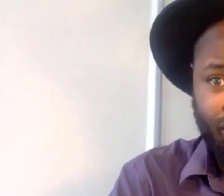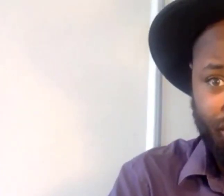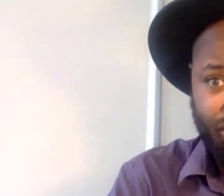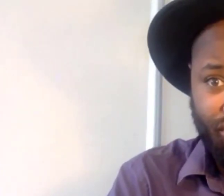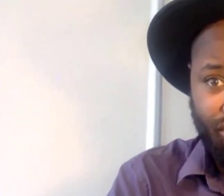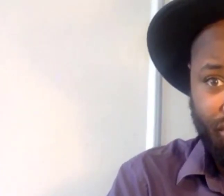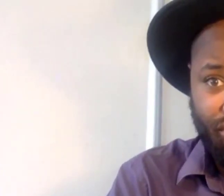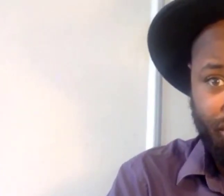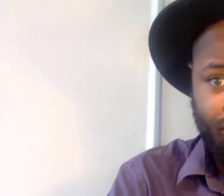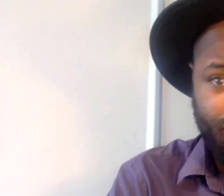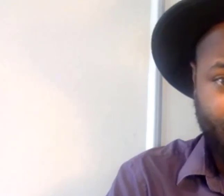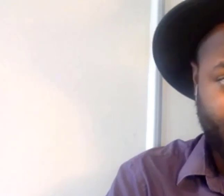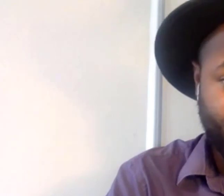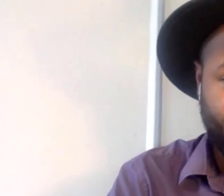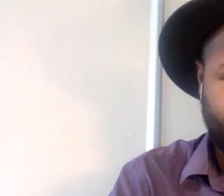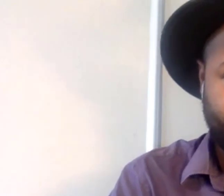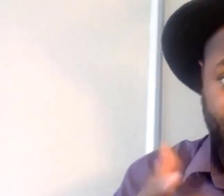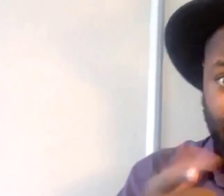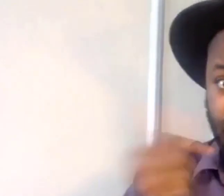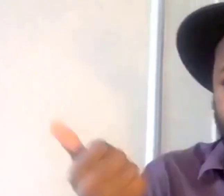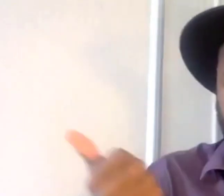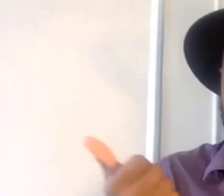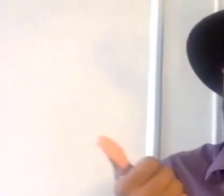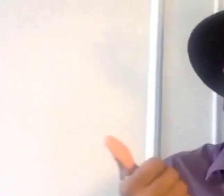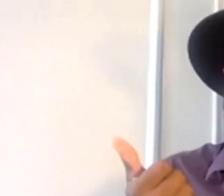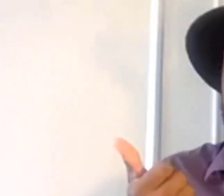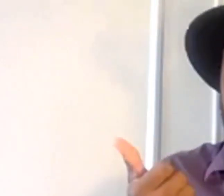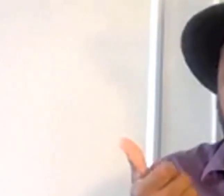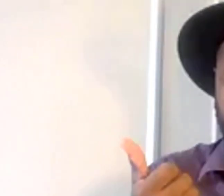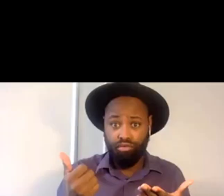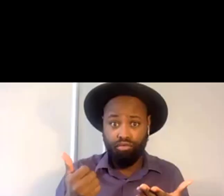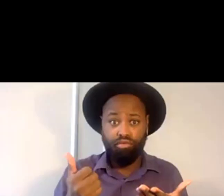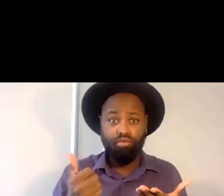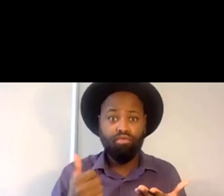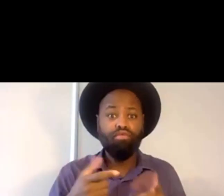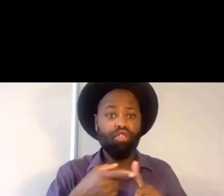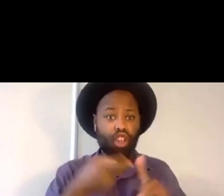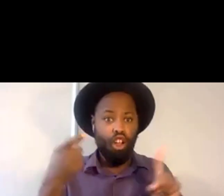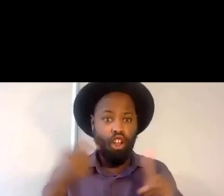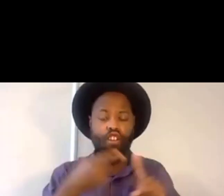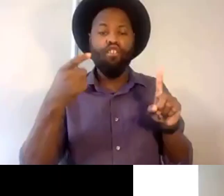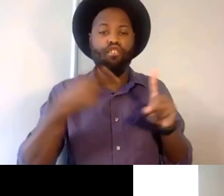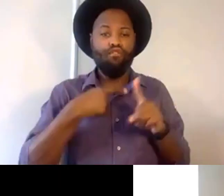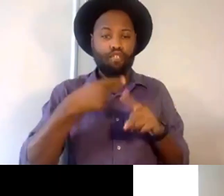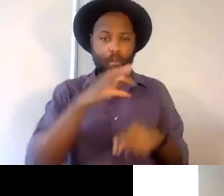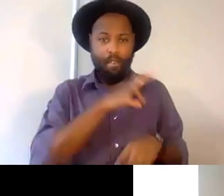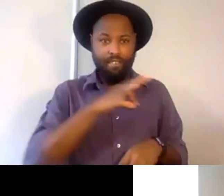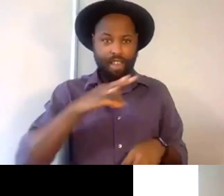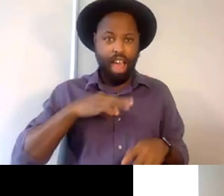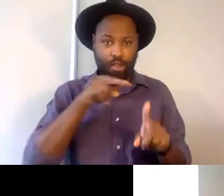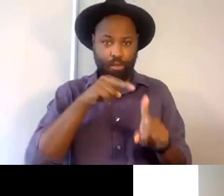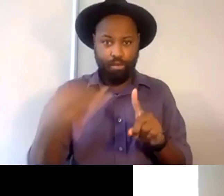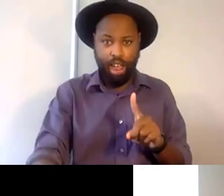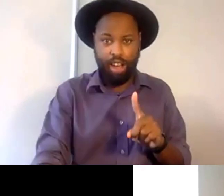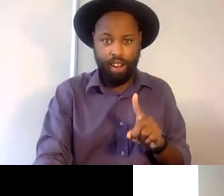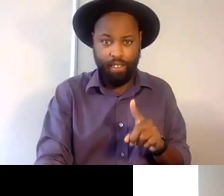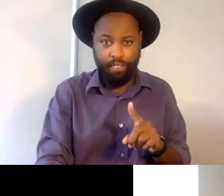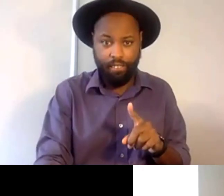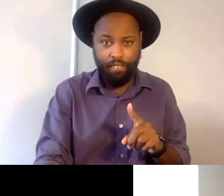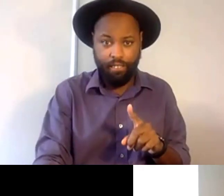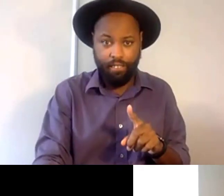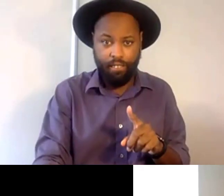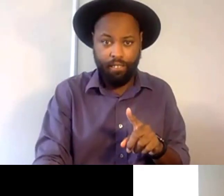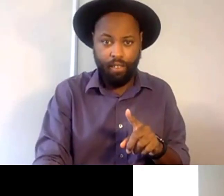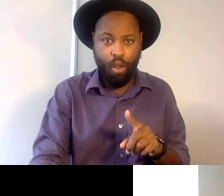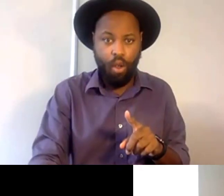Seretha? I'll just say that, just from a faculty perspective, one of the things that would be very